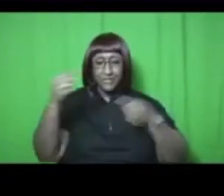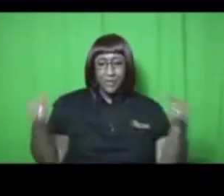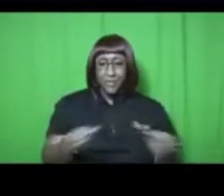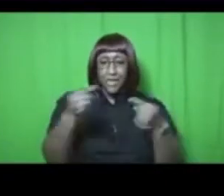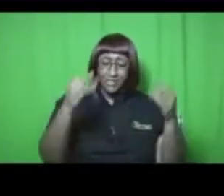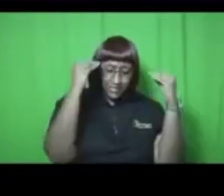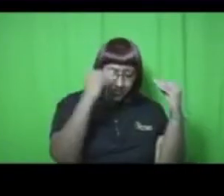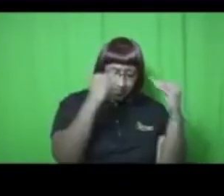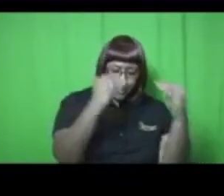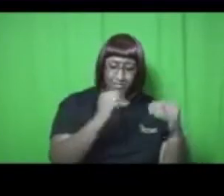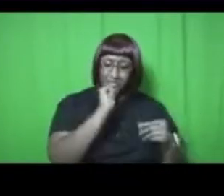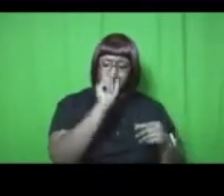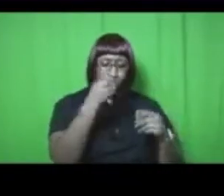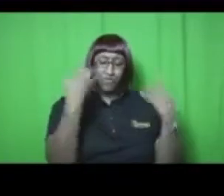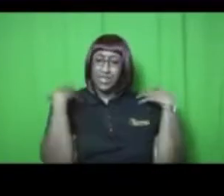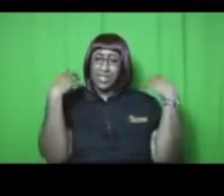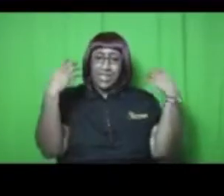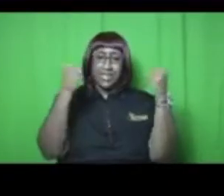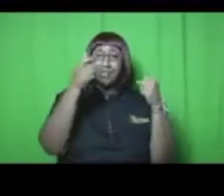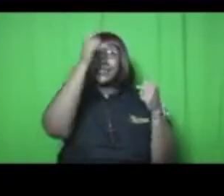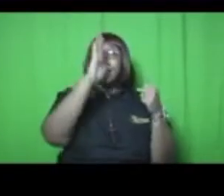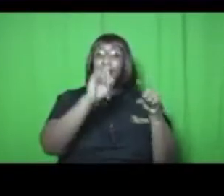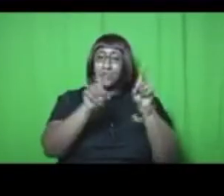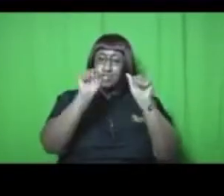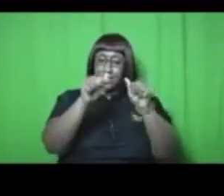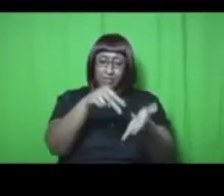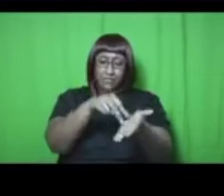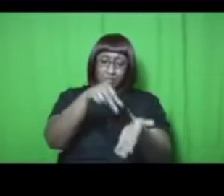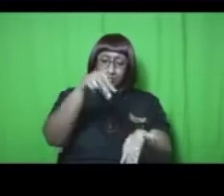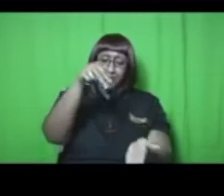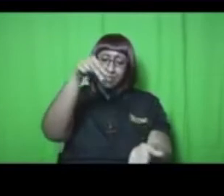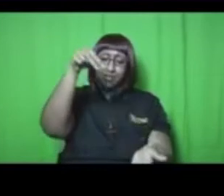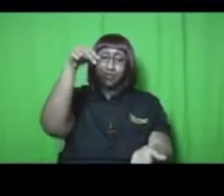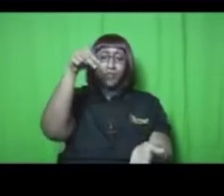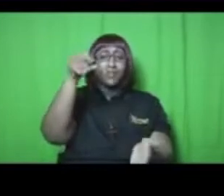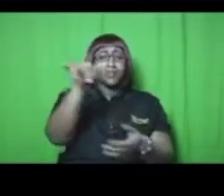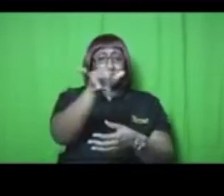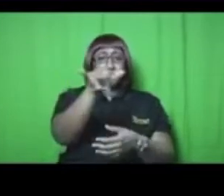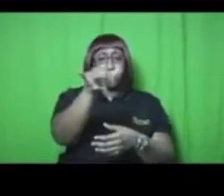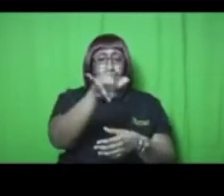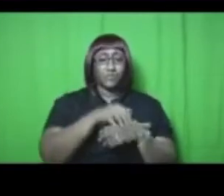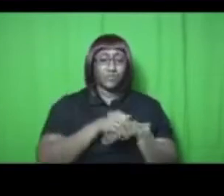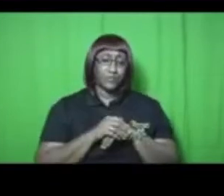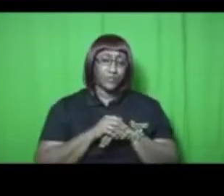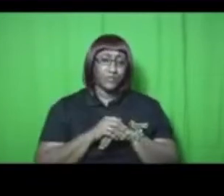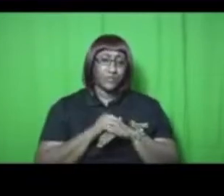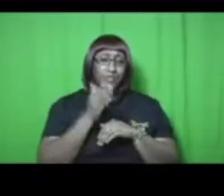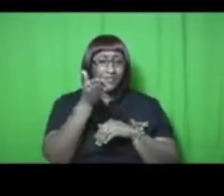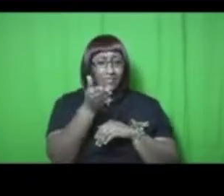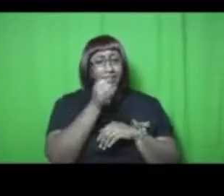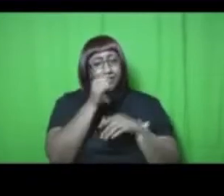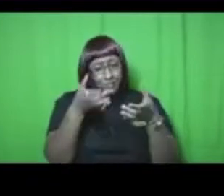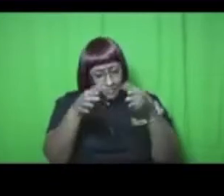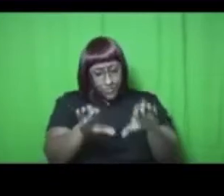taught them that I'm not just a healing God, I'm a resurrecting God. Out of adversity, there's